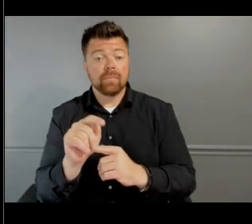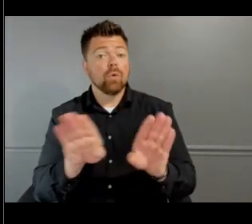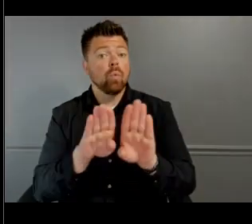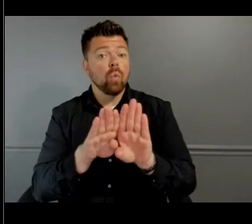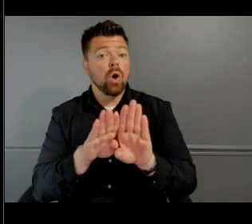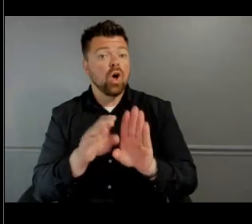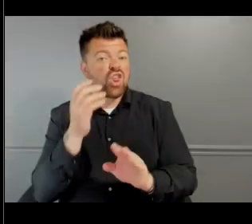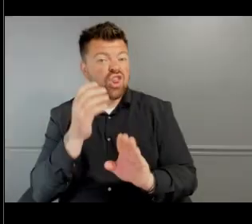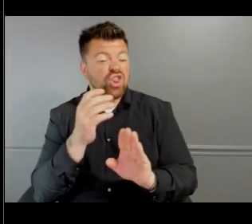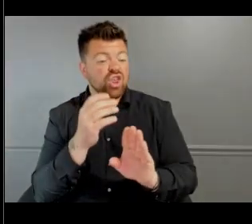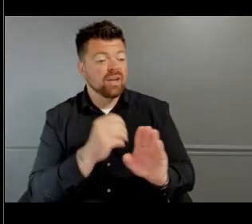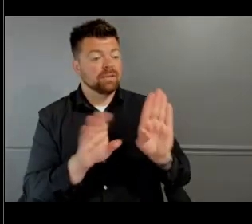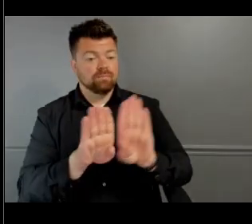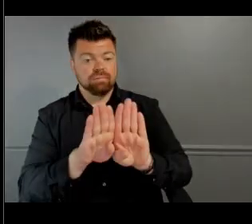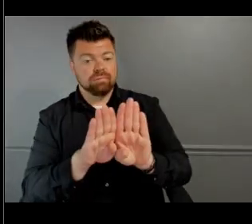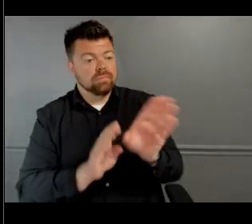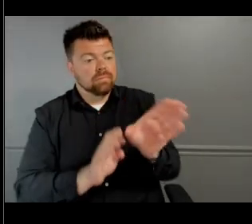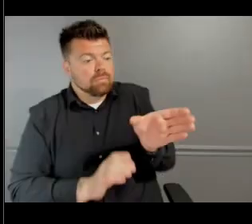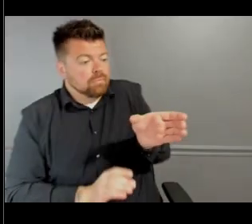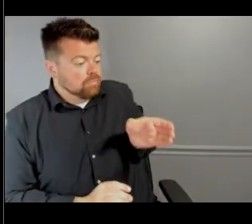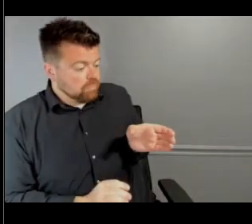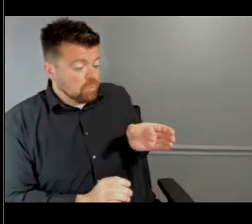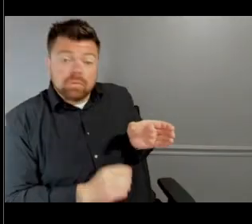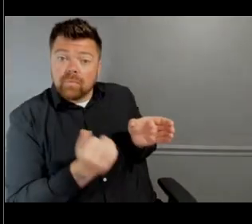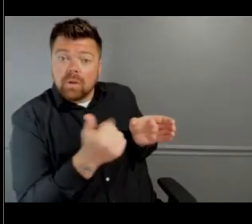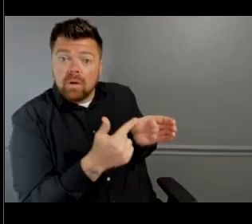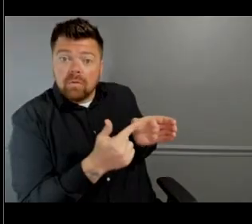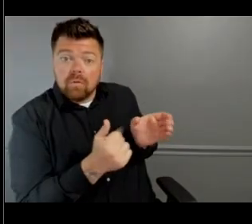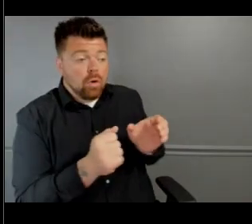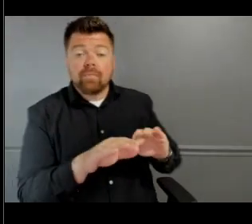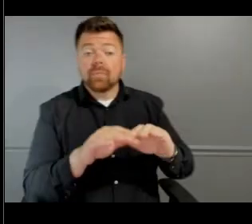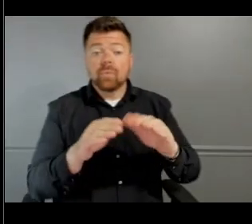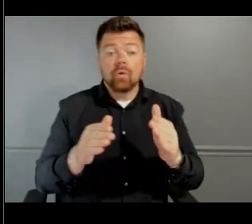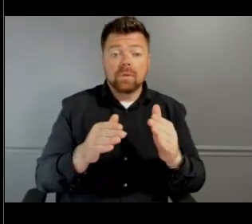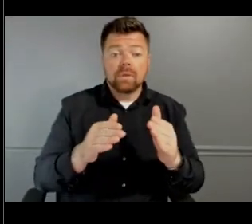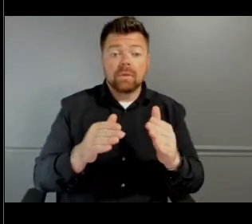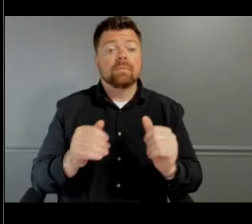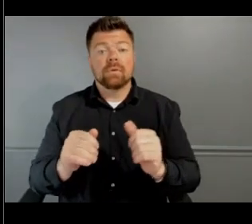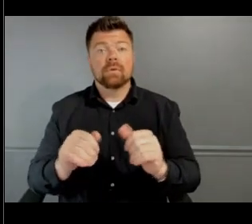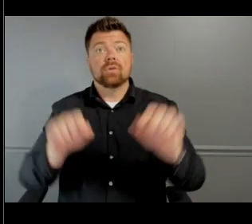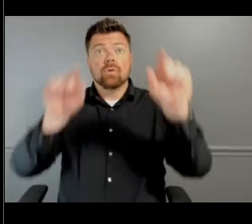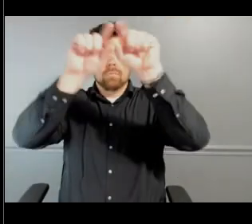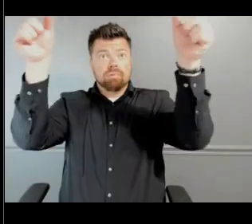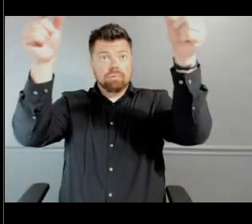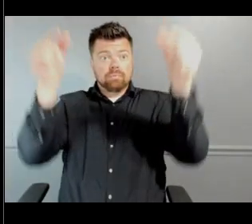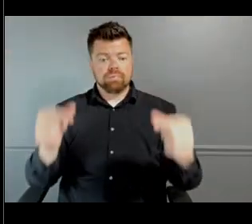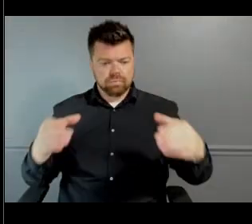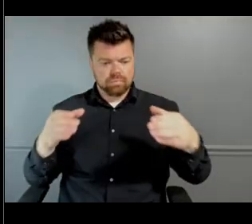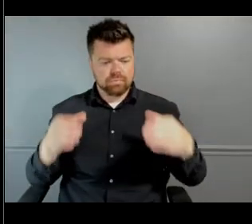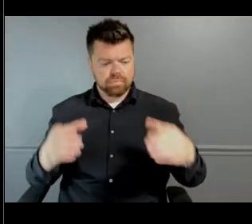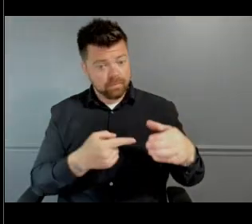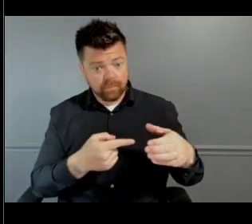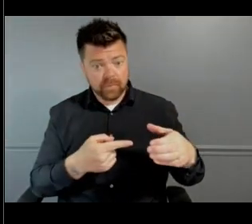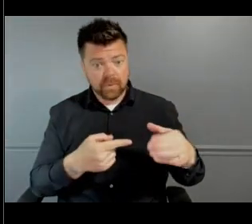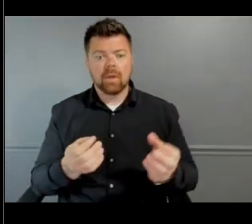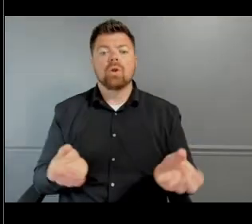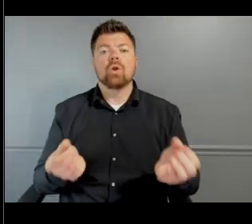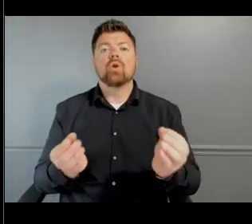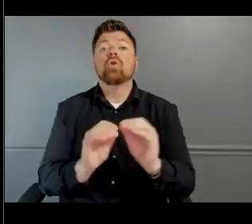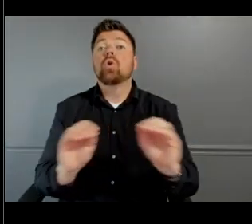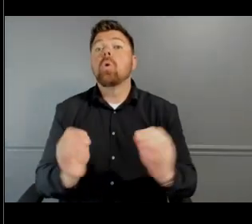all cased openings must be no greater than 24 inches if the